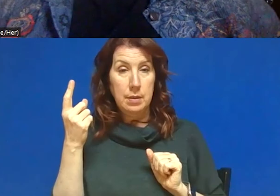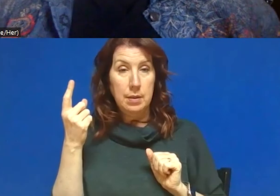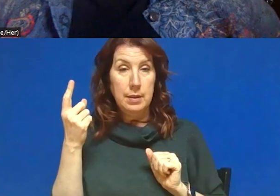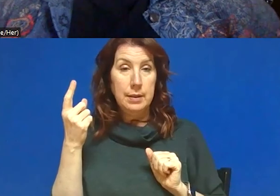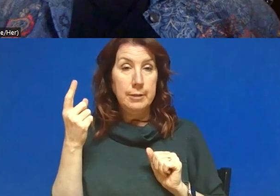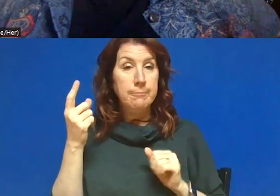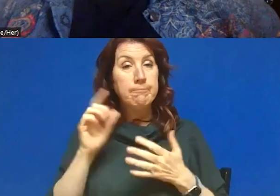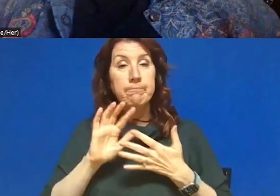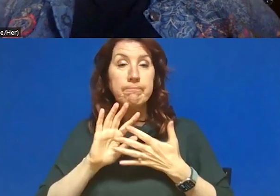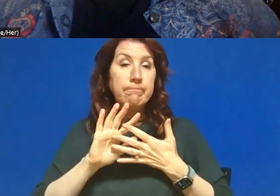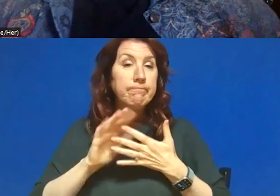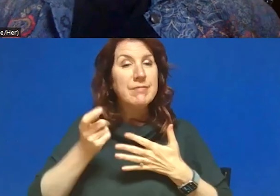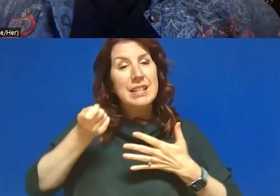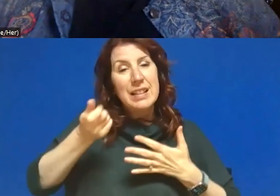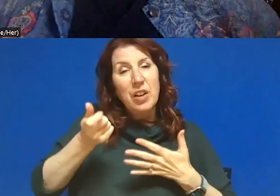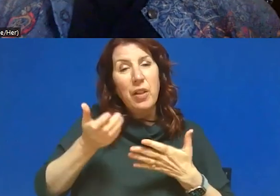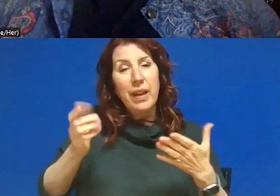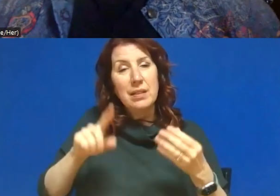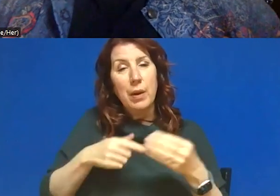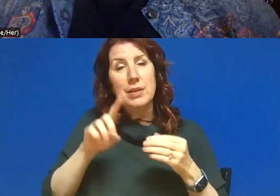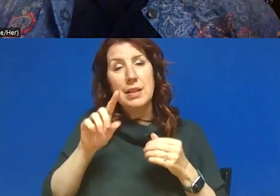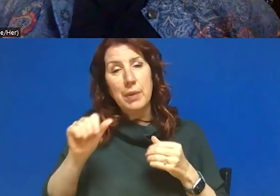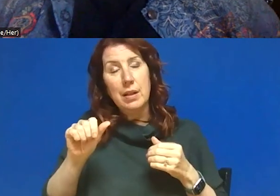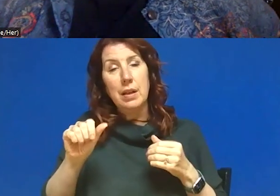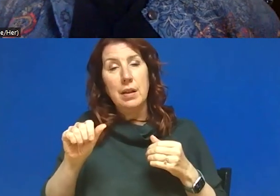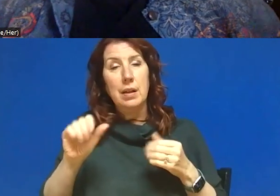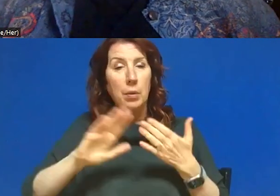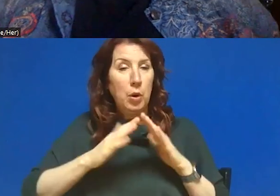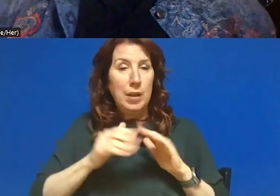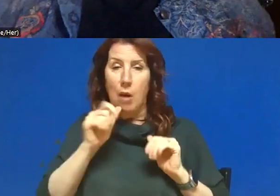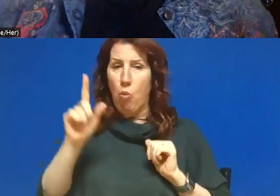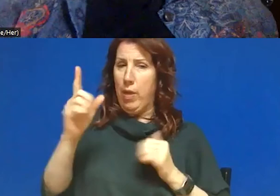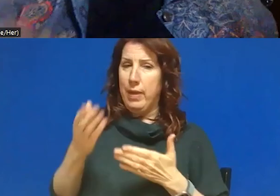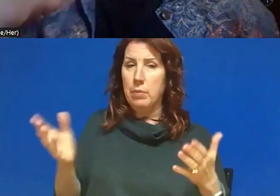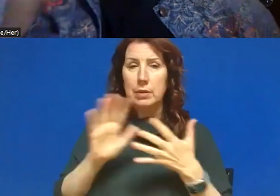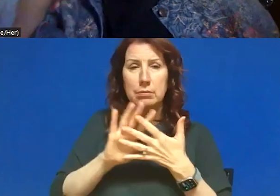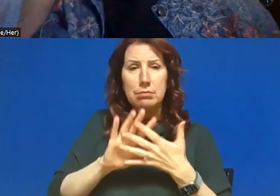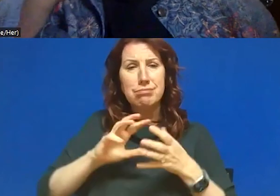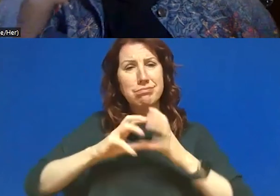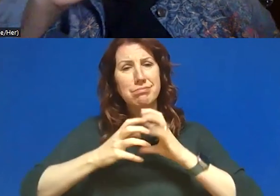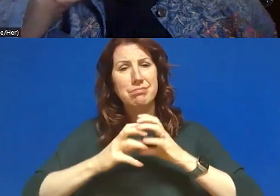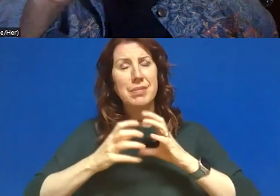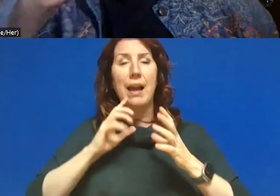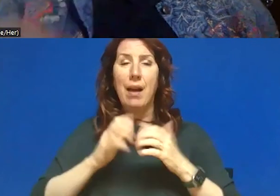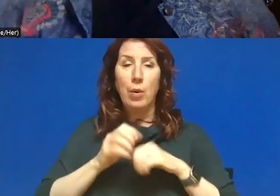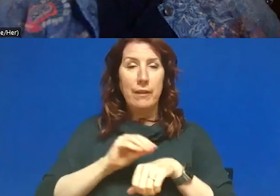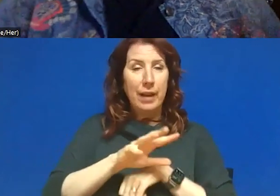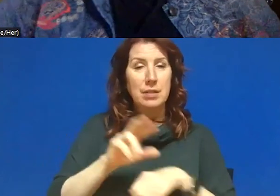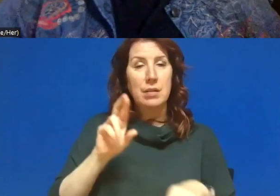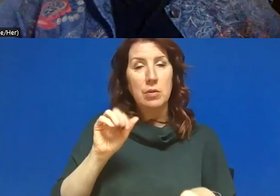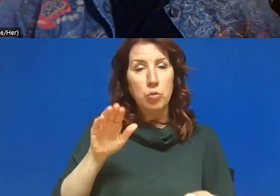nuances about disability and the disability community, as well as, you know, how disability affects things like race, gender, and sexuality.